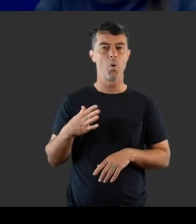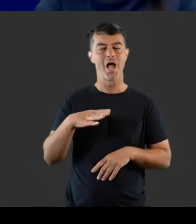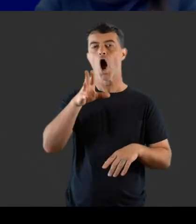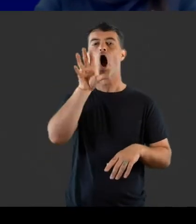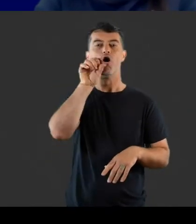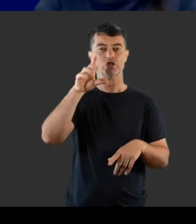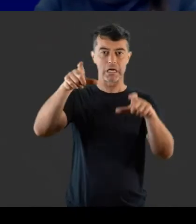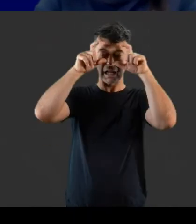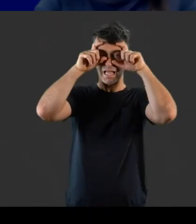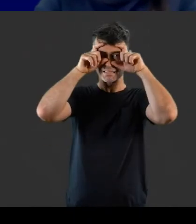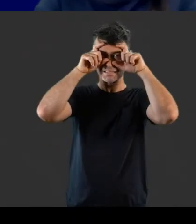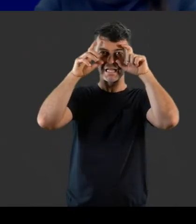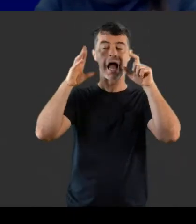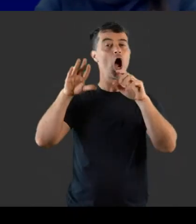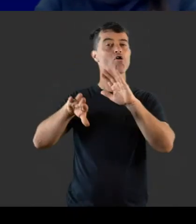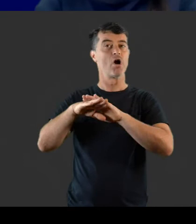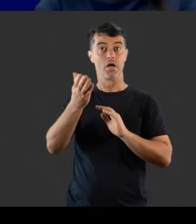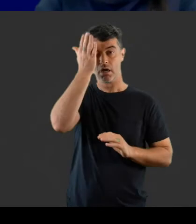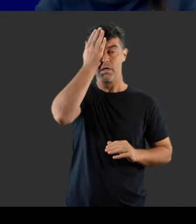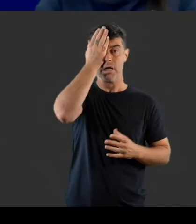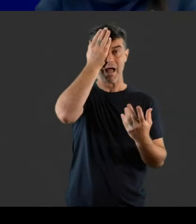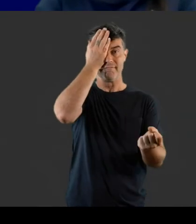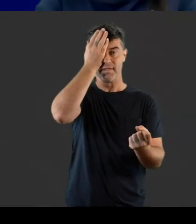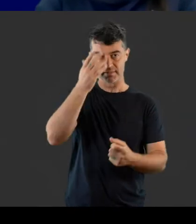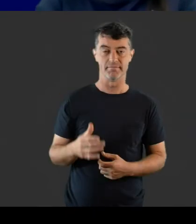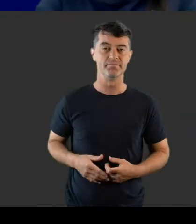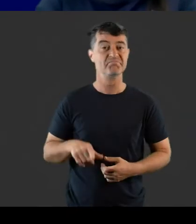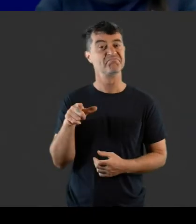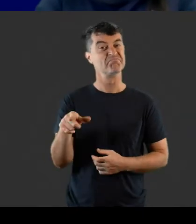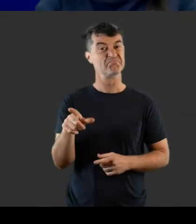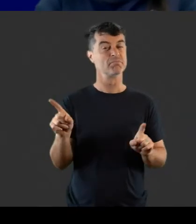boy wearing orange glasses and a patch over his right eye.